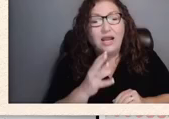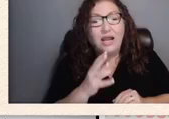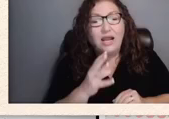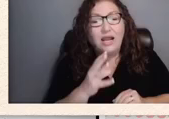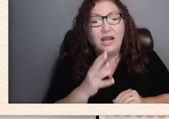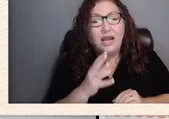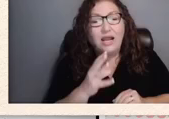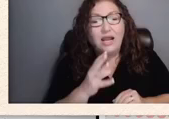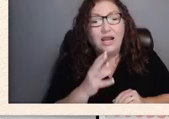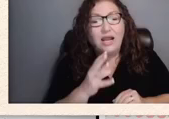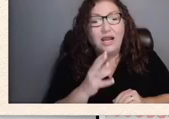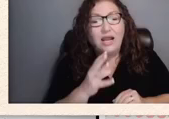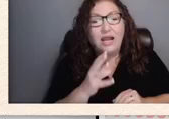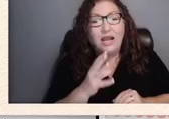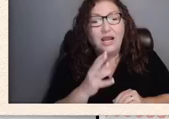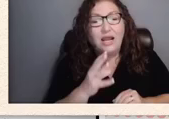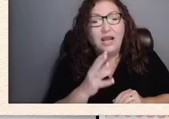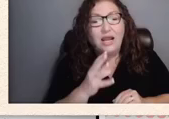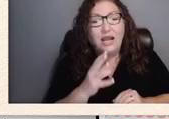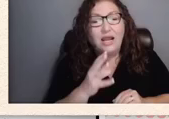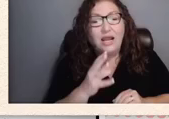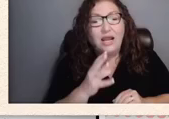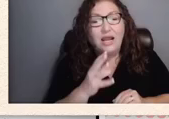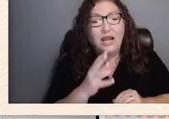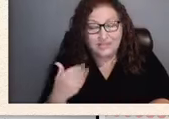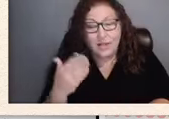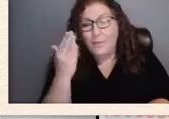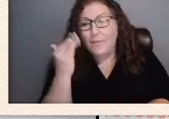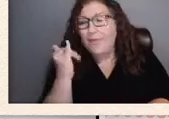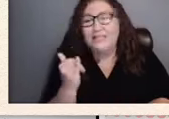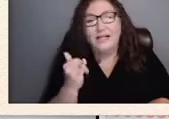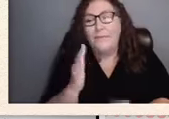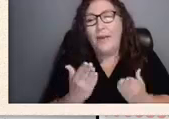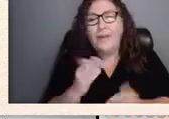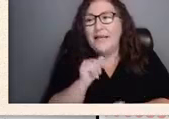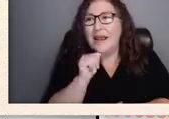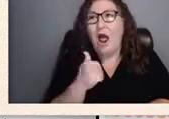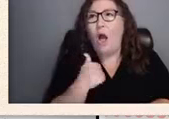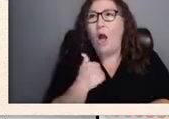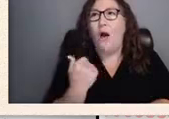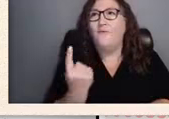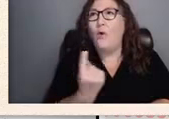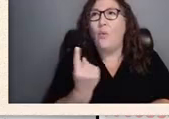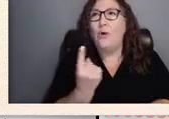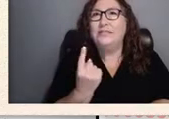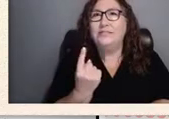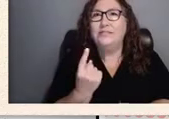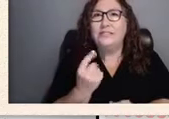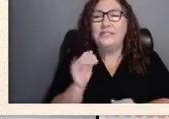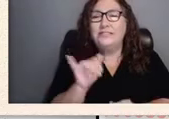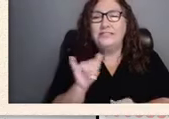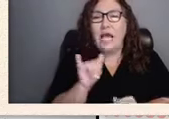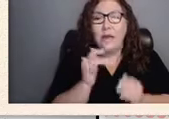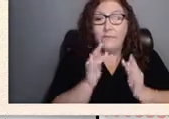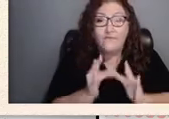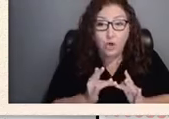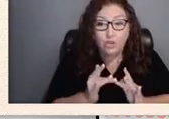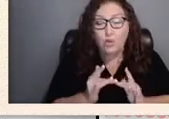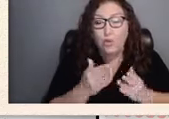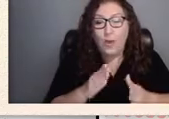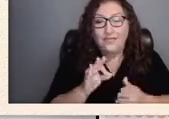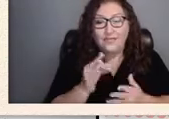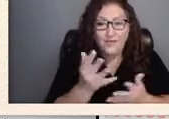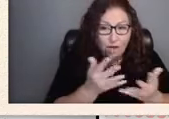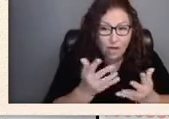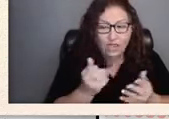even more for children and adolescents because they may not always have the same virtual means of interactions, or as